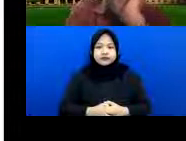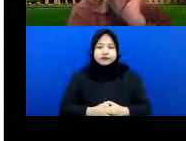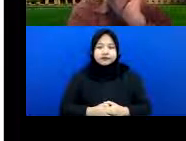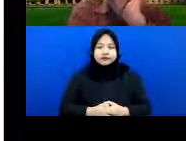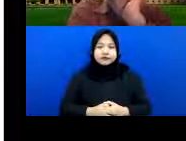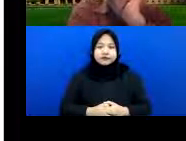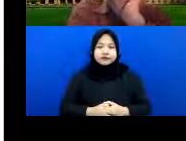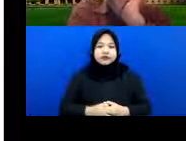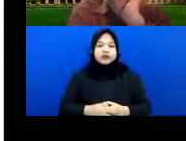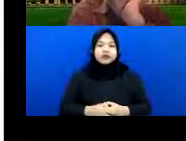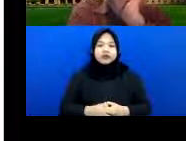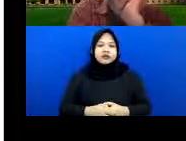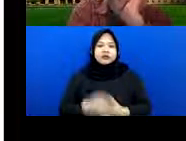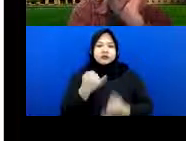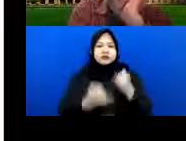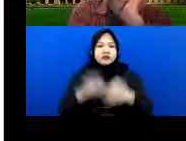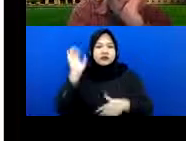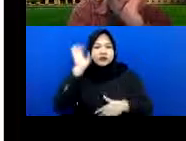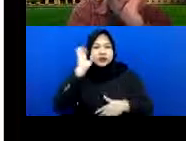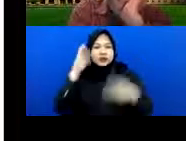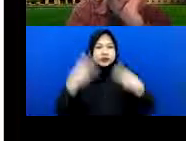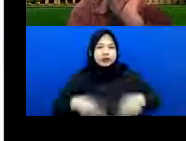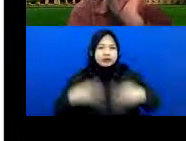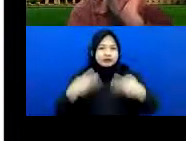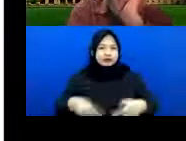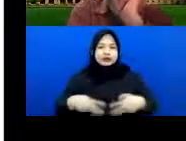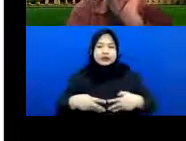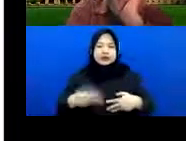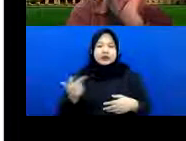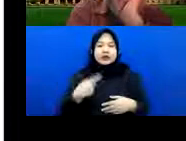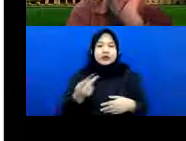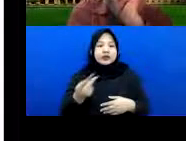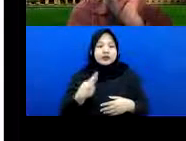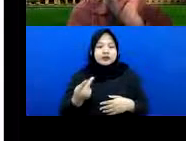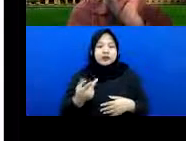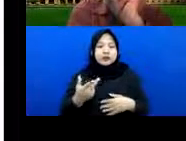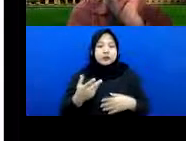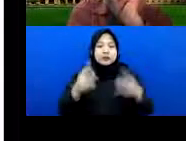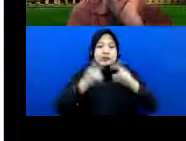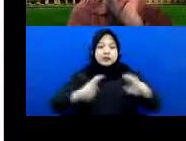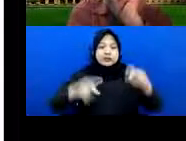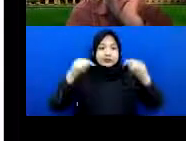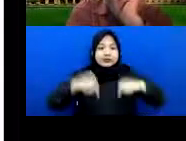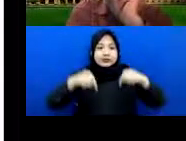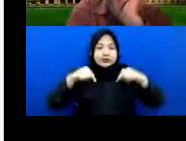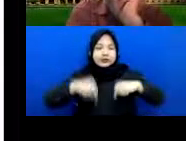So the last part is the ethical issue. We all aware that conducting a research study might arise some